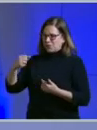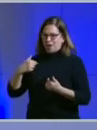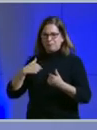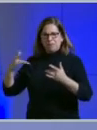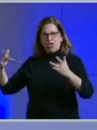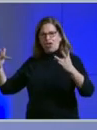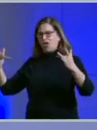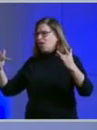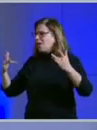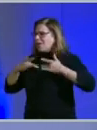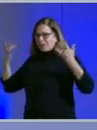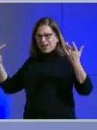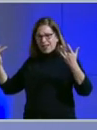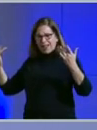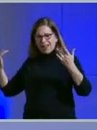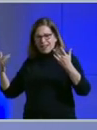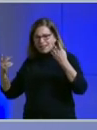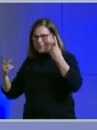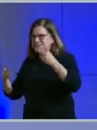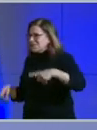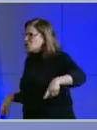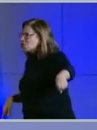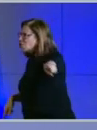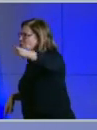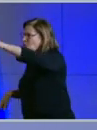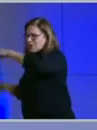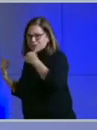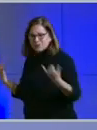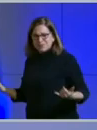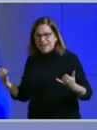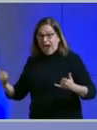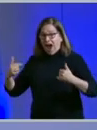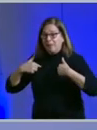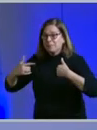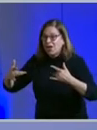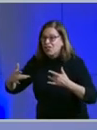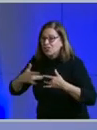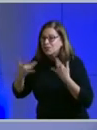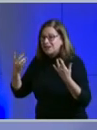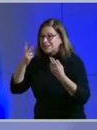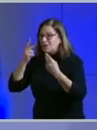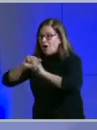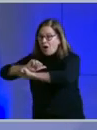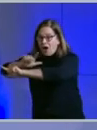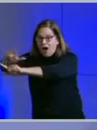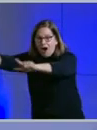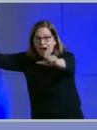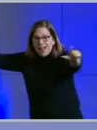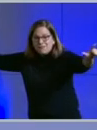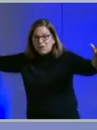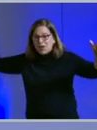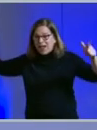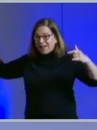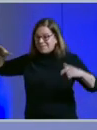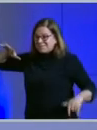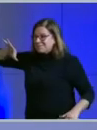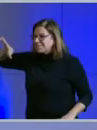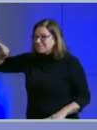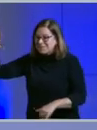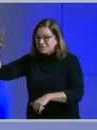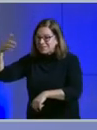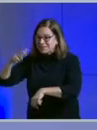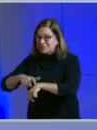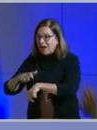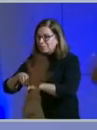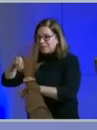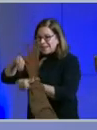thrilled to see you all here, and I am thrilled to be here again, our 5th time at